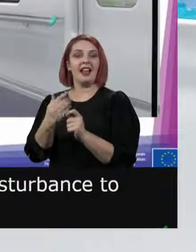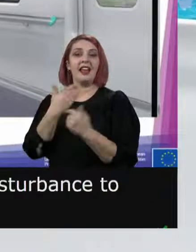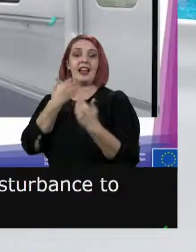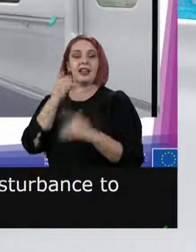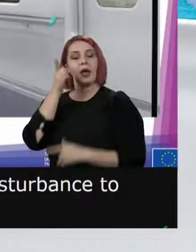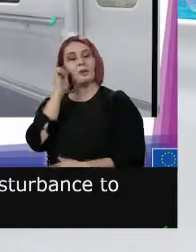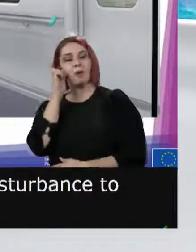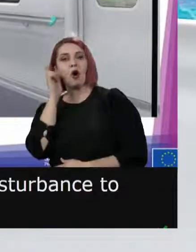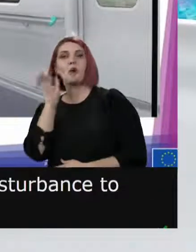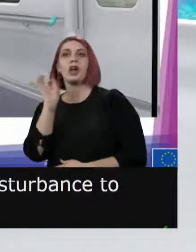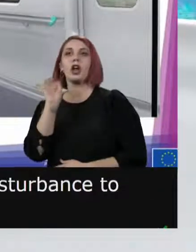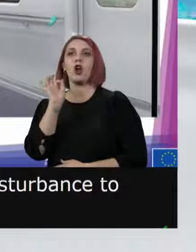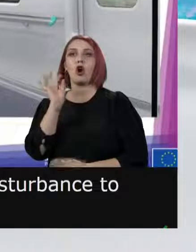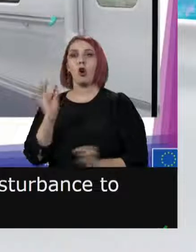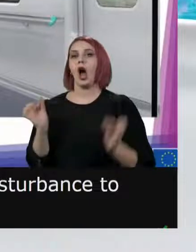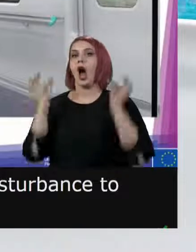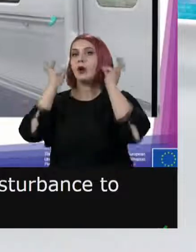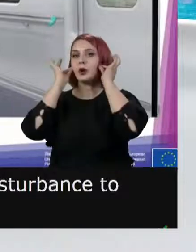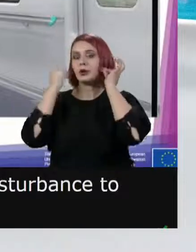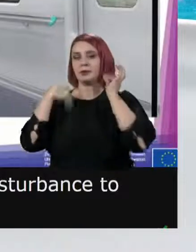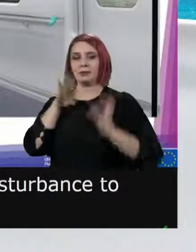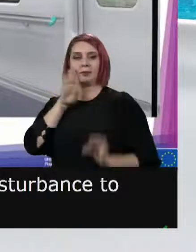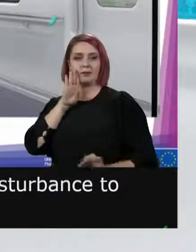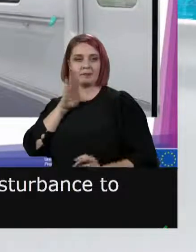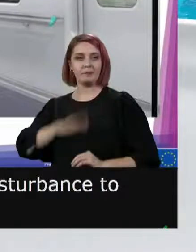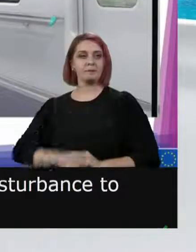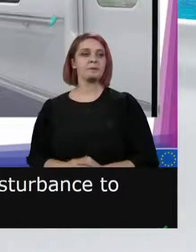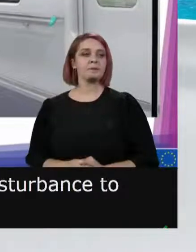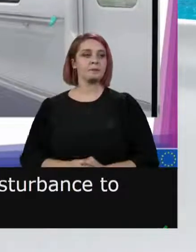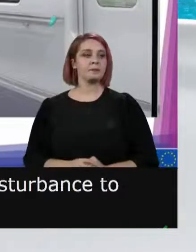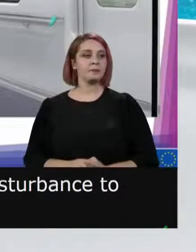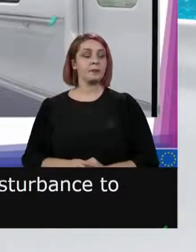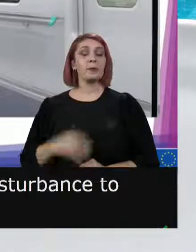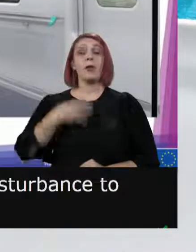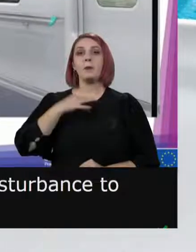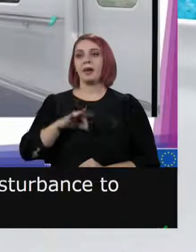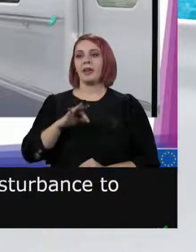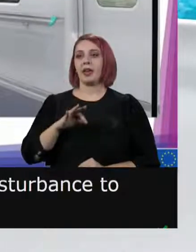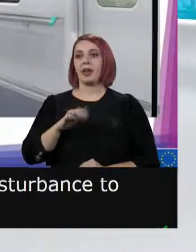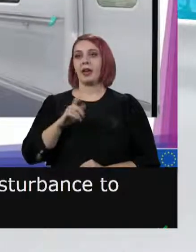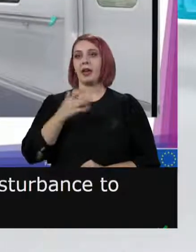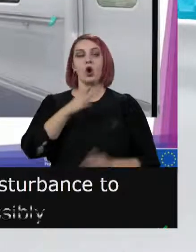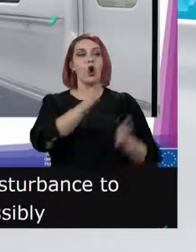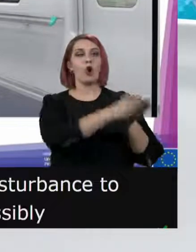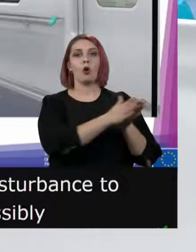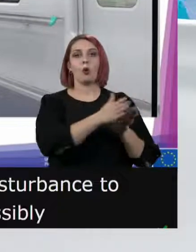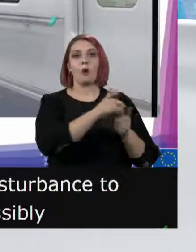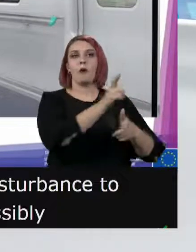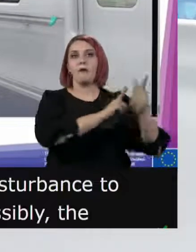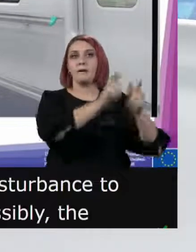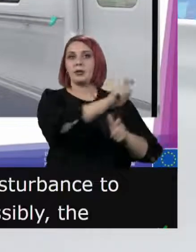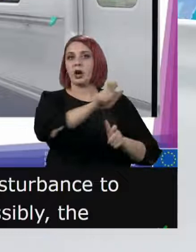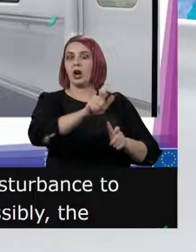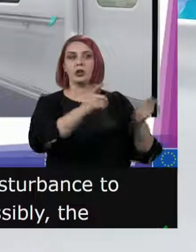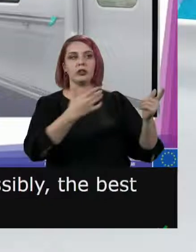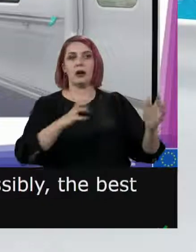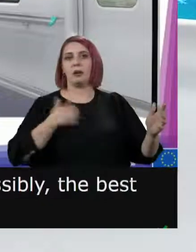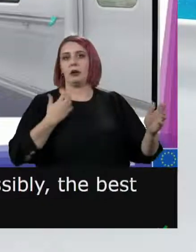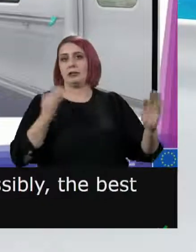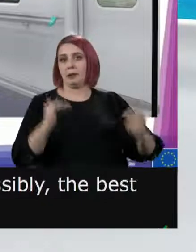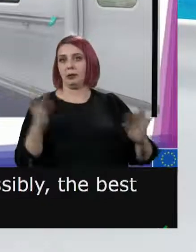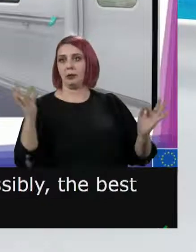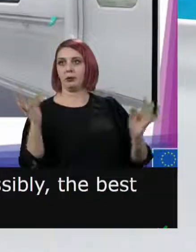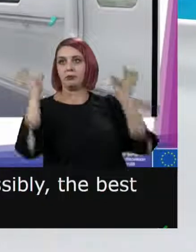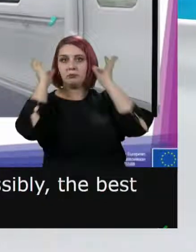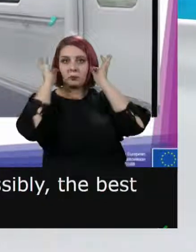alongside shared information. Possibly the best example that anybody gave us was simply being told that the station